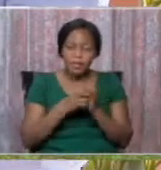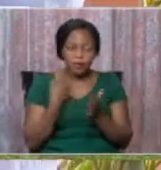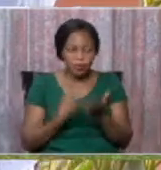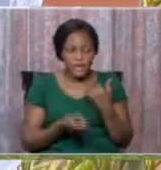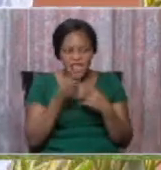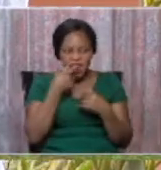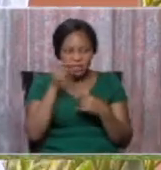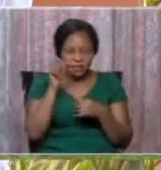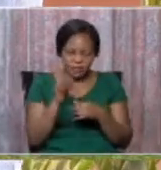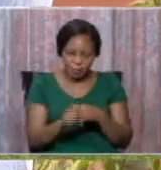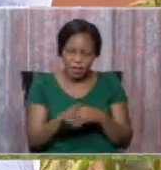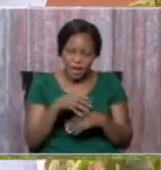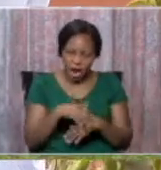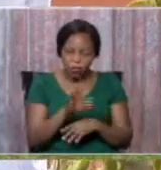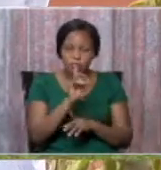Since